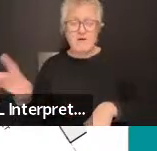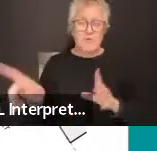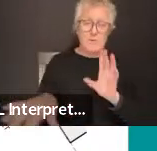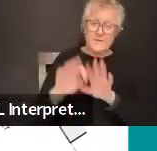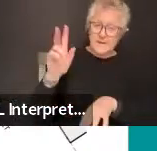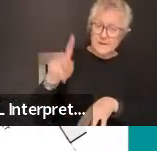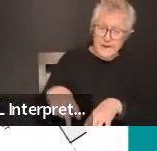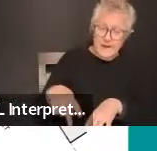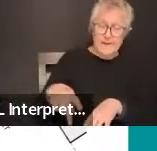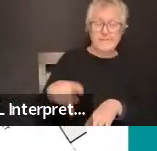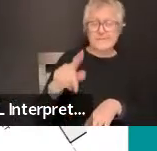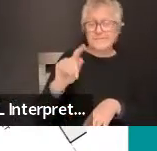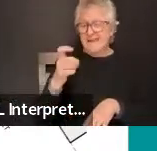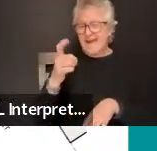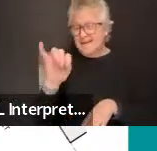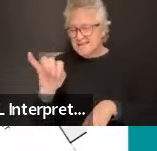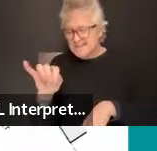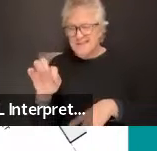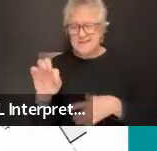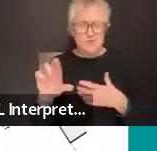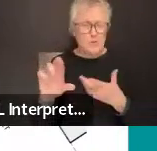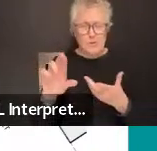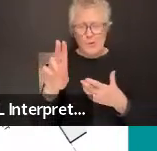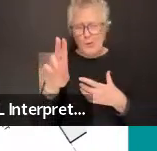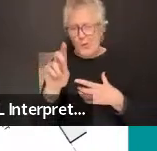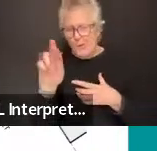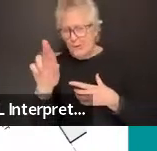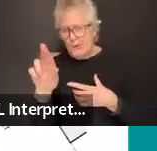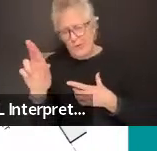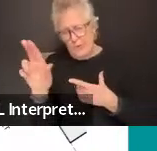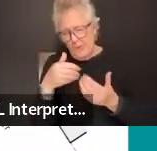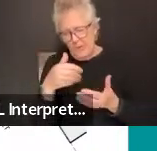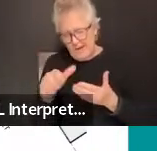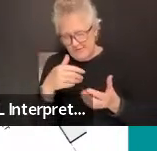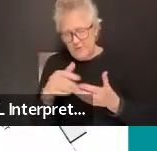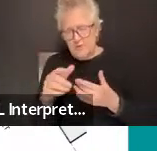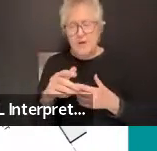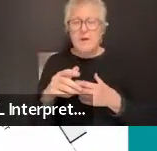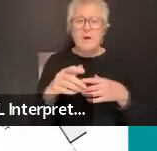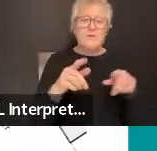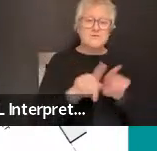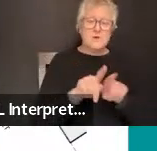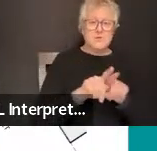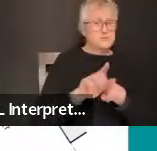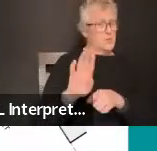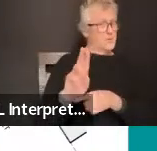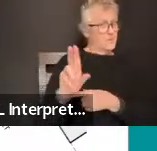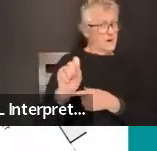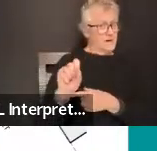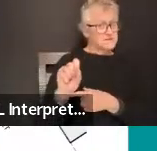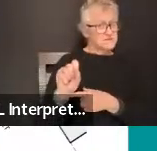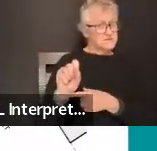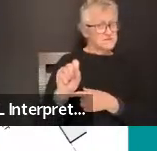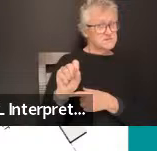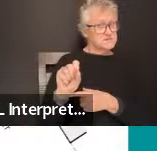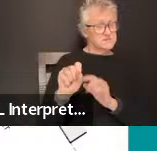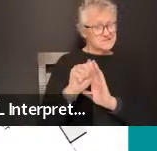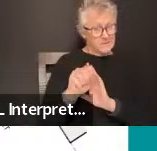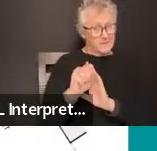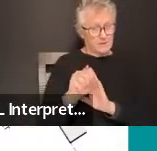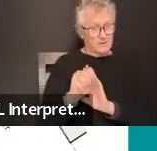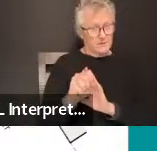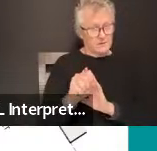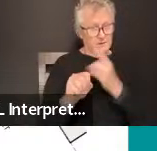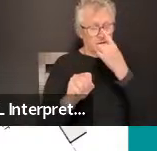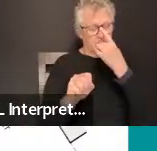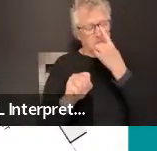taxis or Ubers or cars like that. There's also a bus symbol. We need to remember there's going to be some sort of